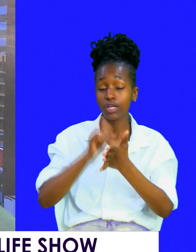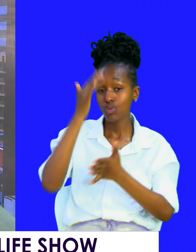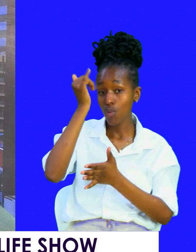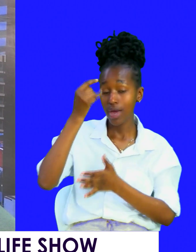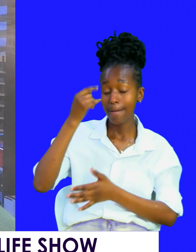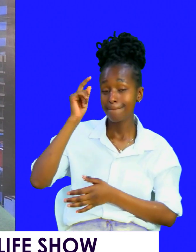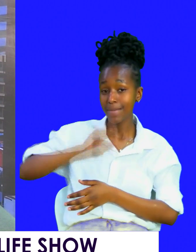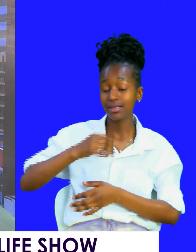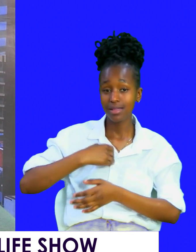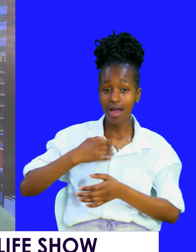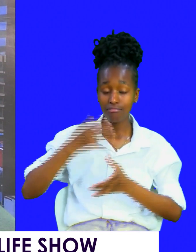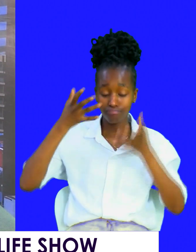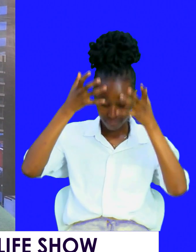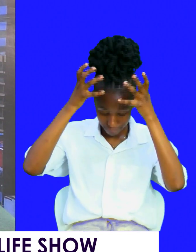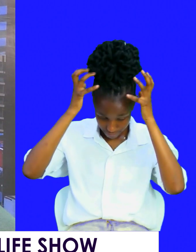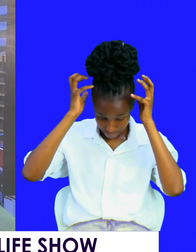a helmet on your head